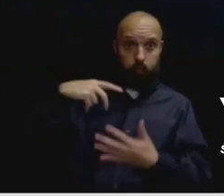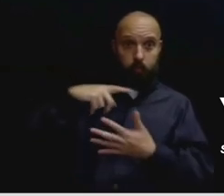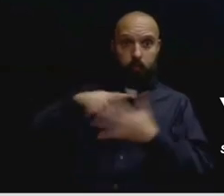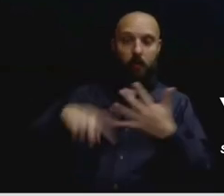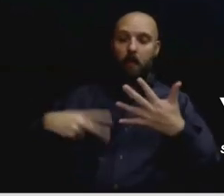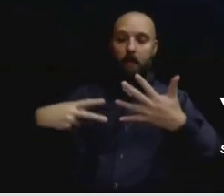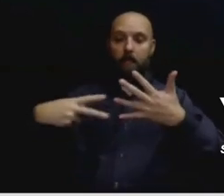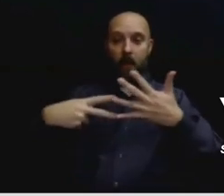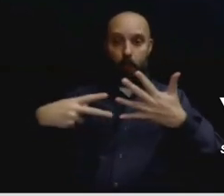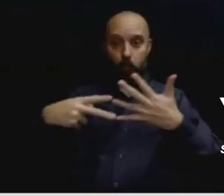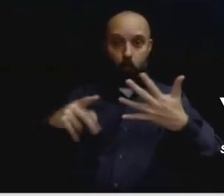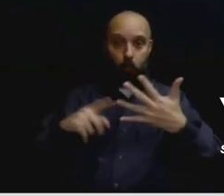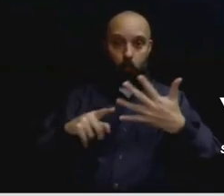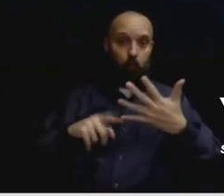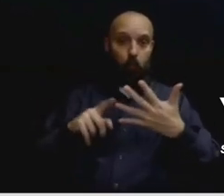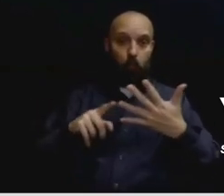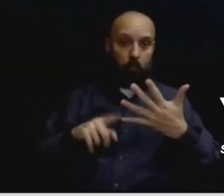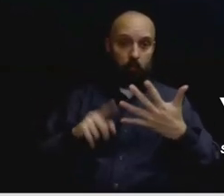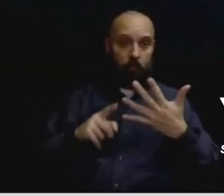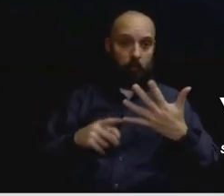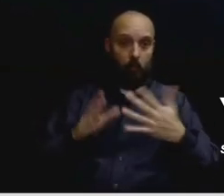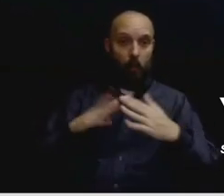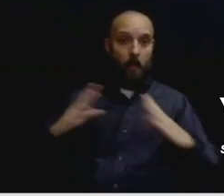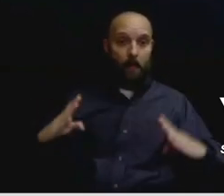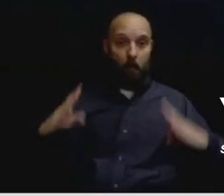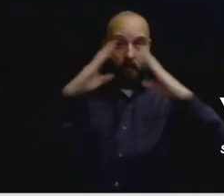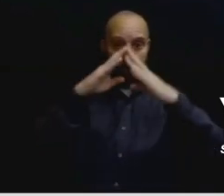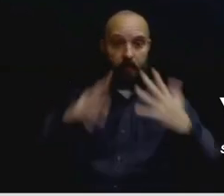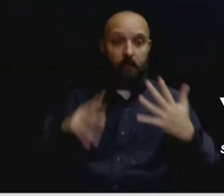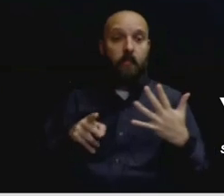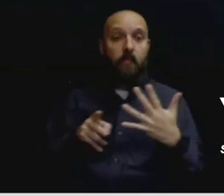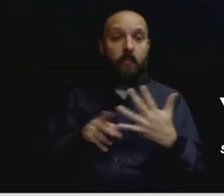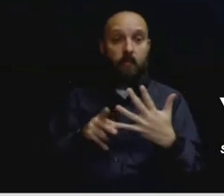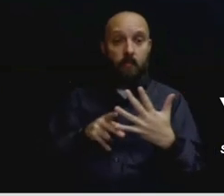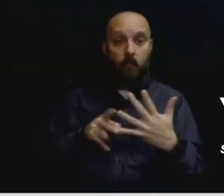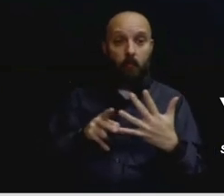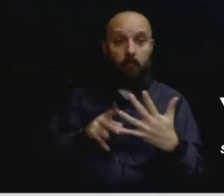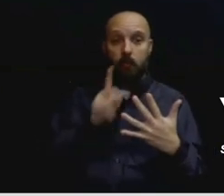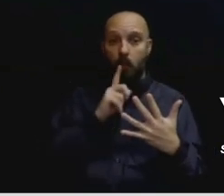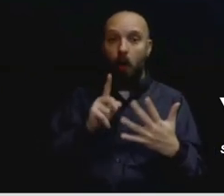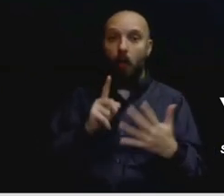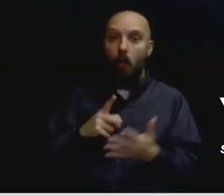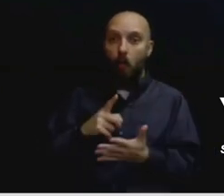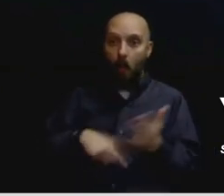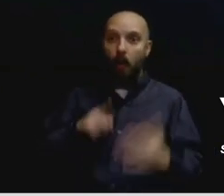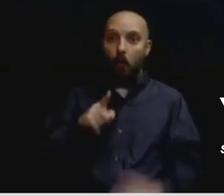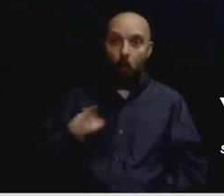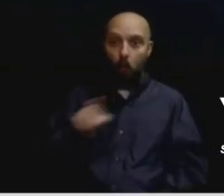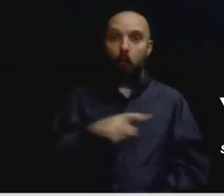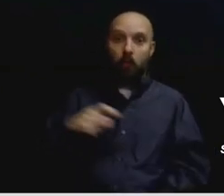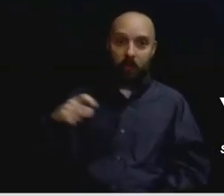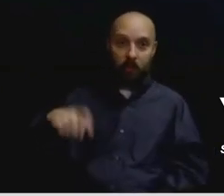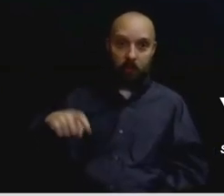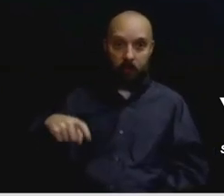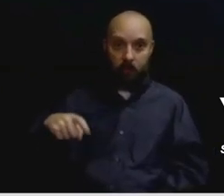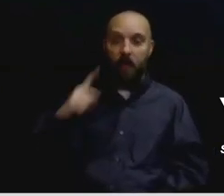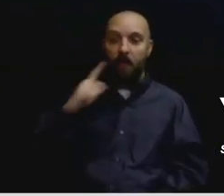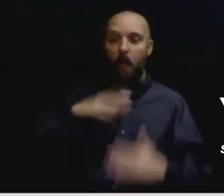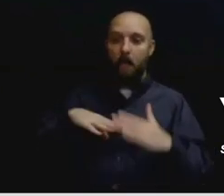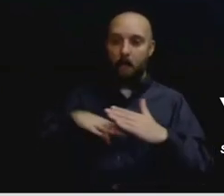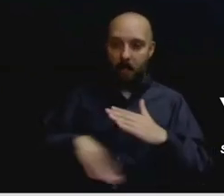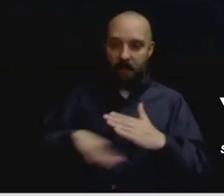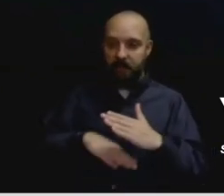2 things on the pyramid, those are what you need for basic